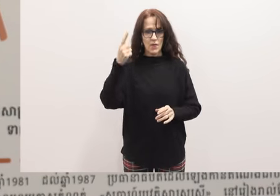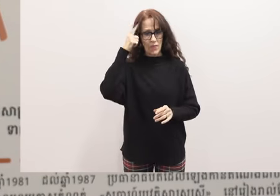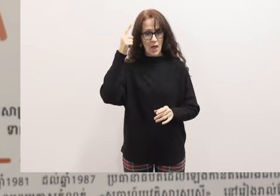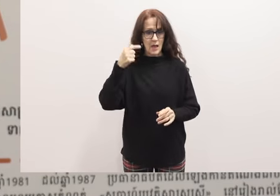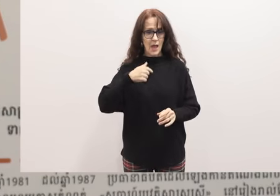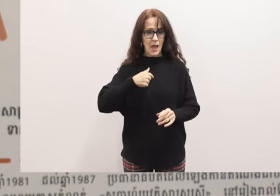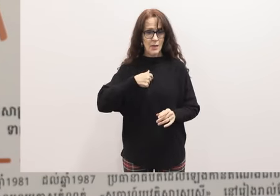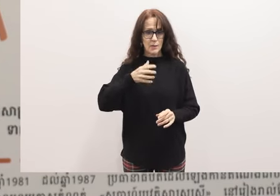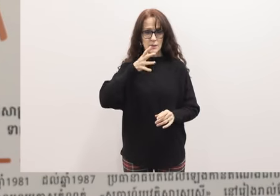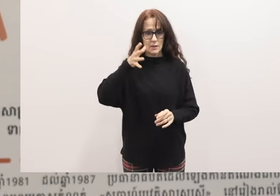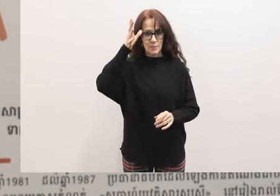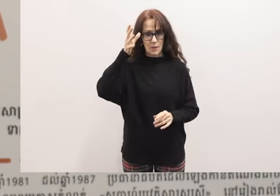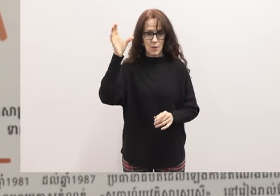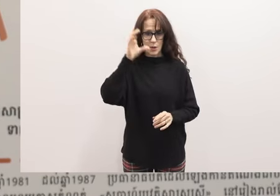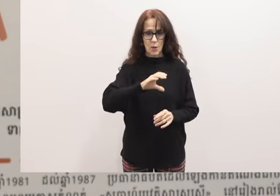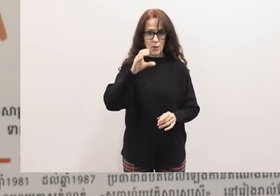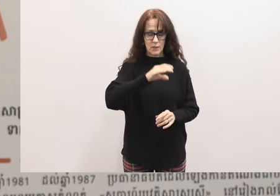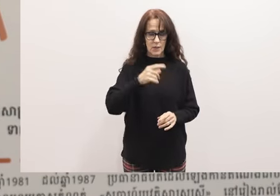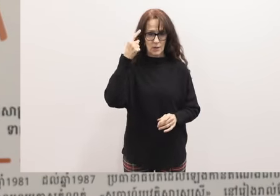parent looking for